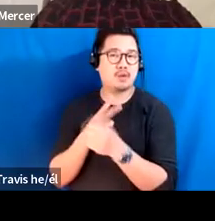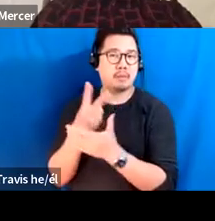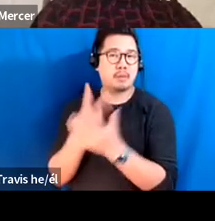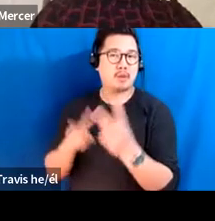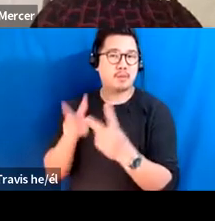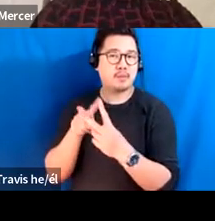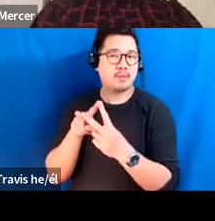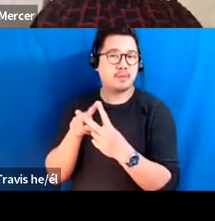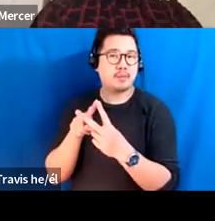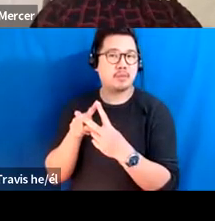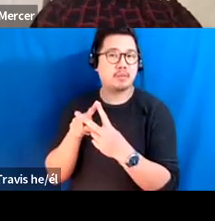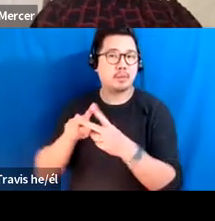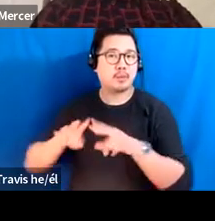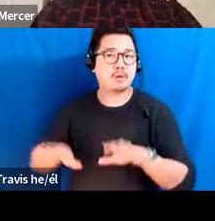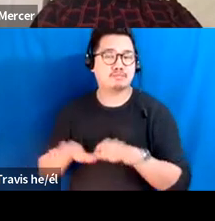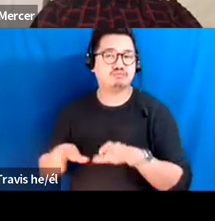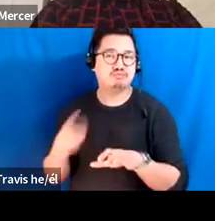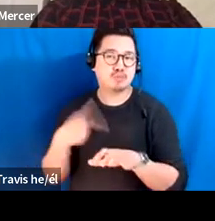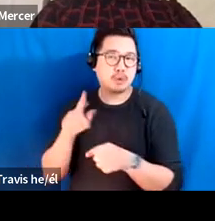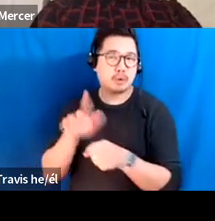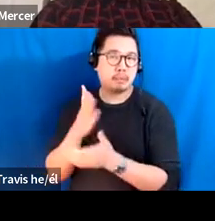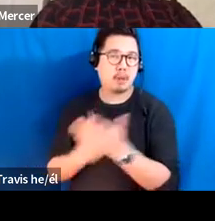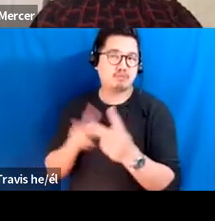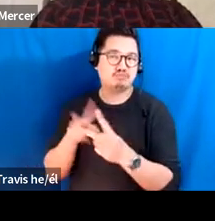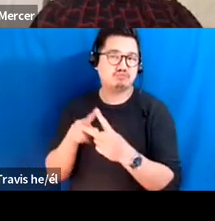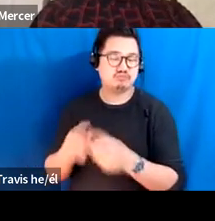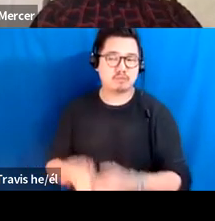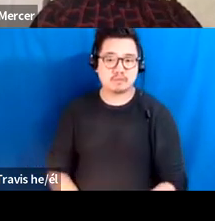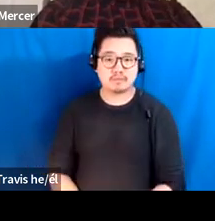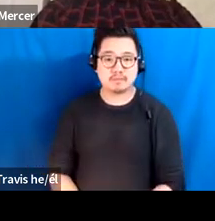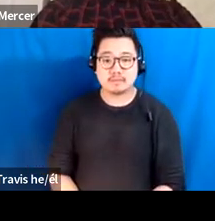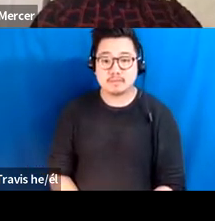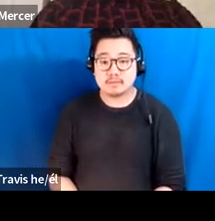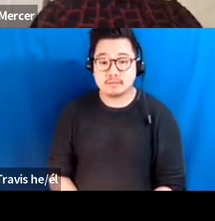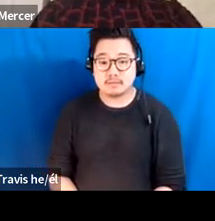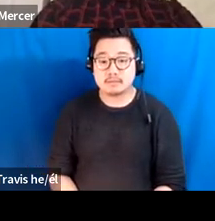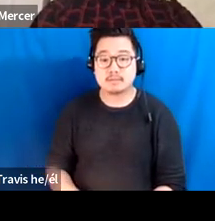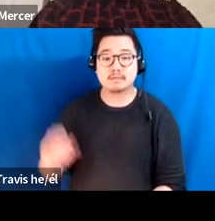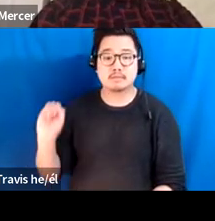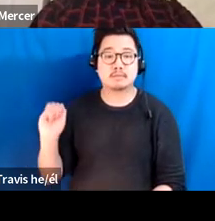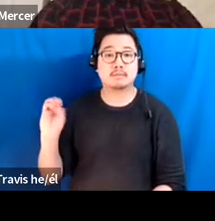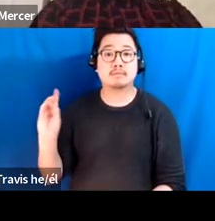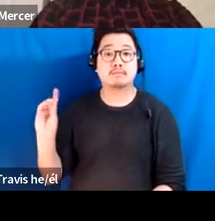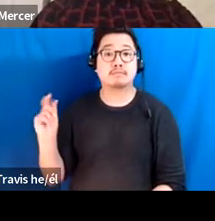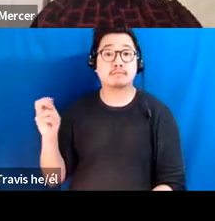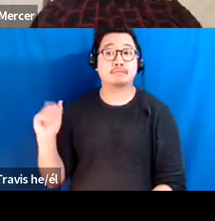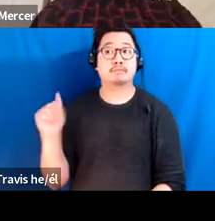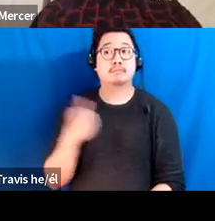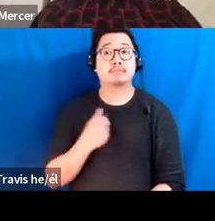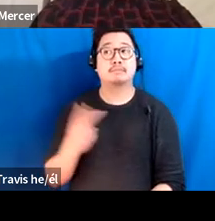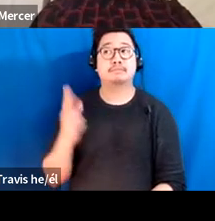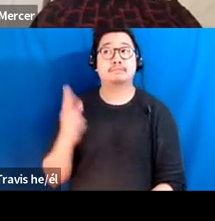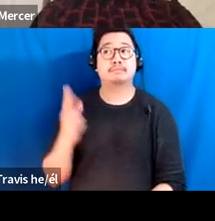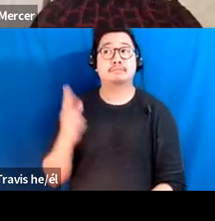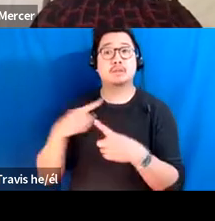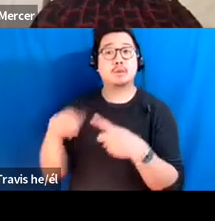two actions um and we're committed to both of those actions and if i could have missed the pair historically when we engaged in this process with